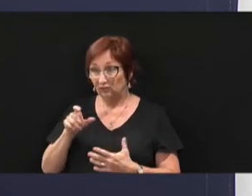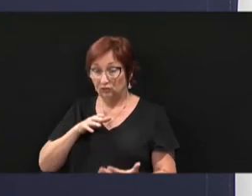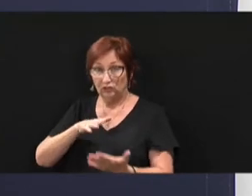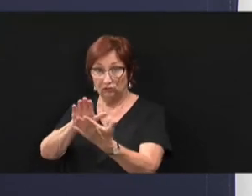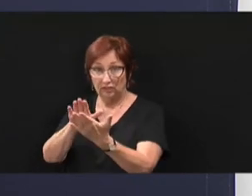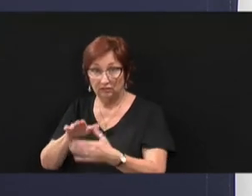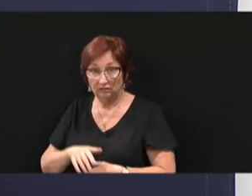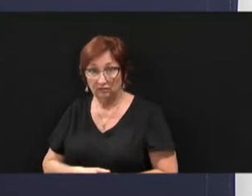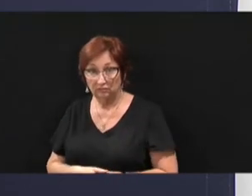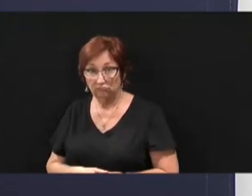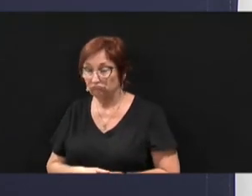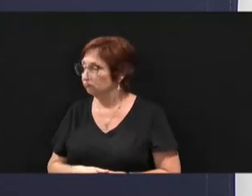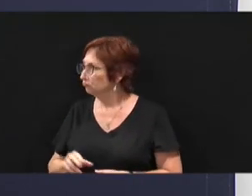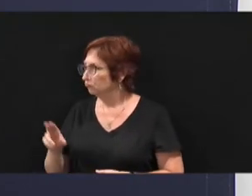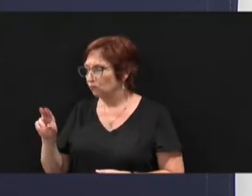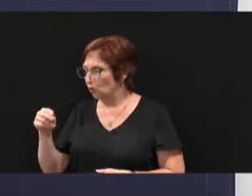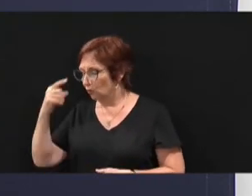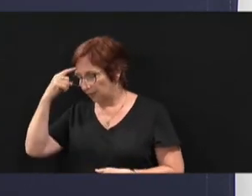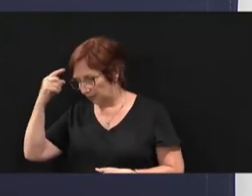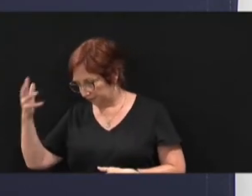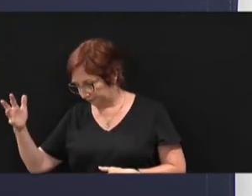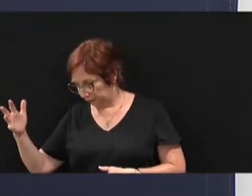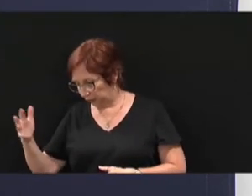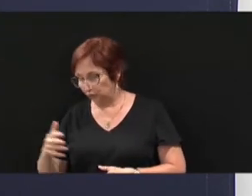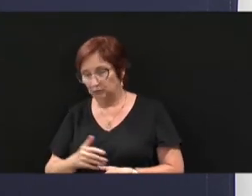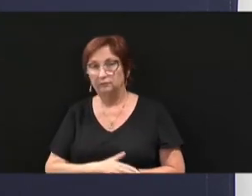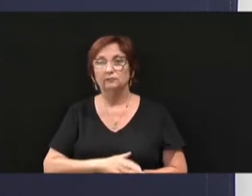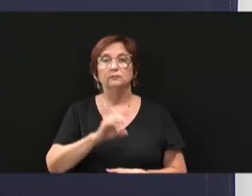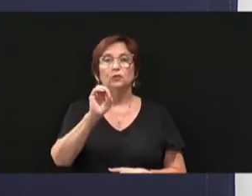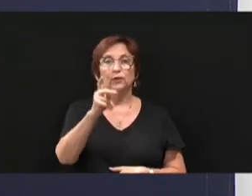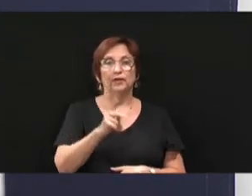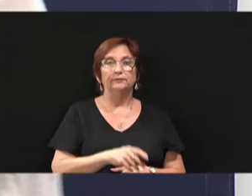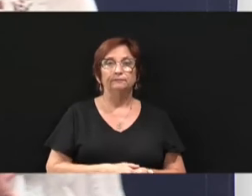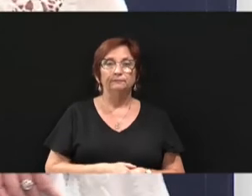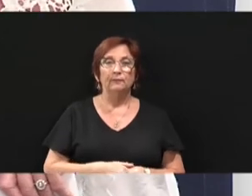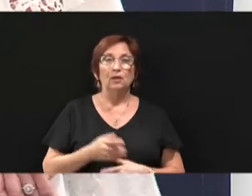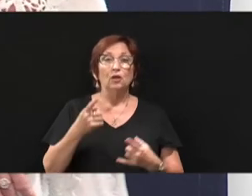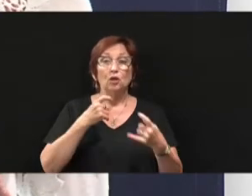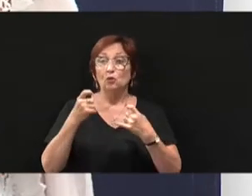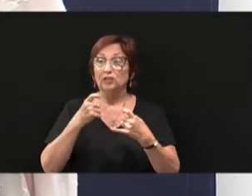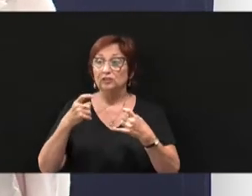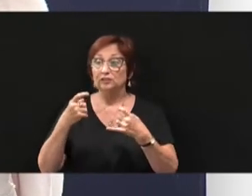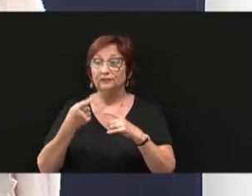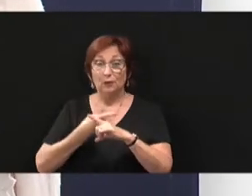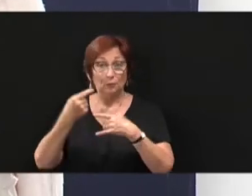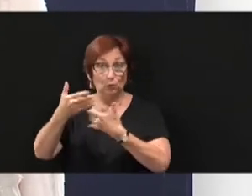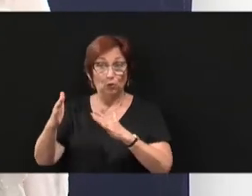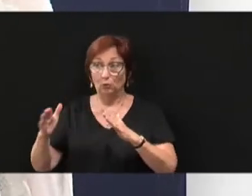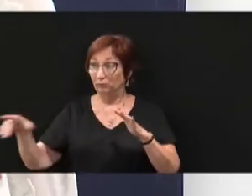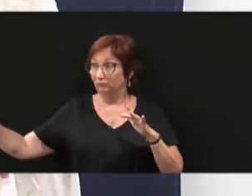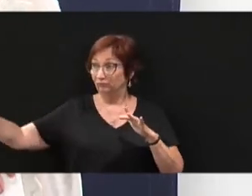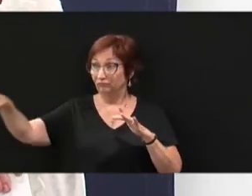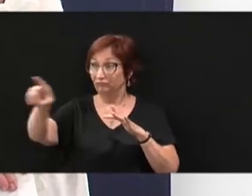No, I don't think there was other questions. Okay. No. Any questions out here?